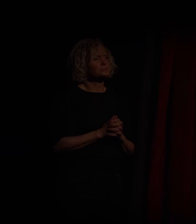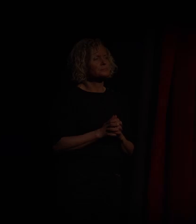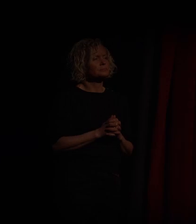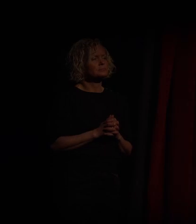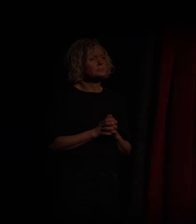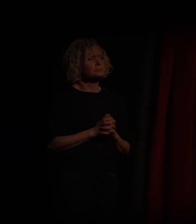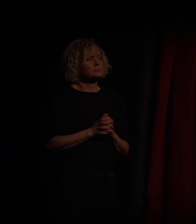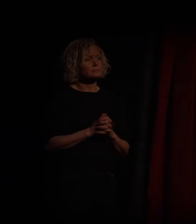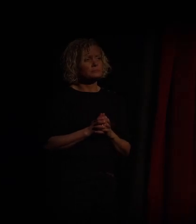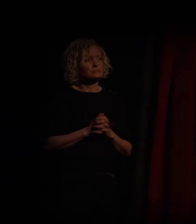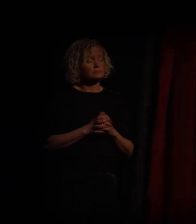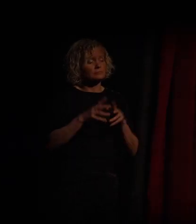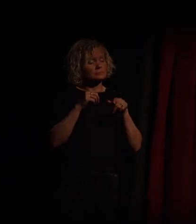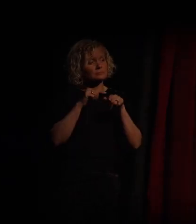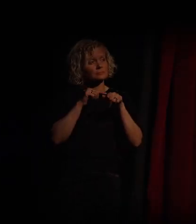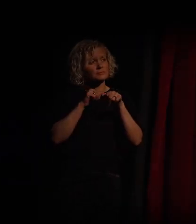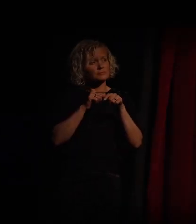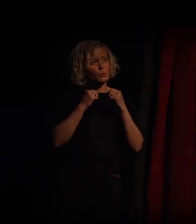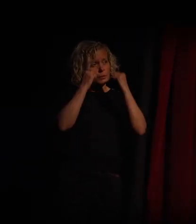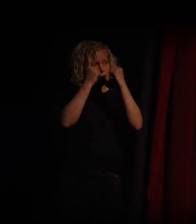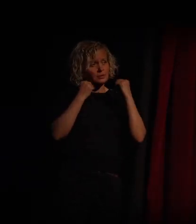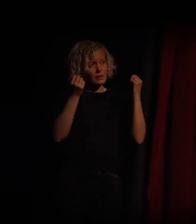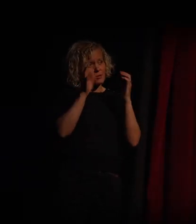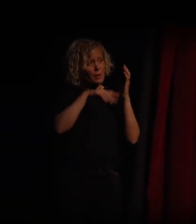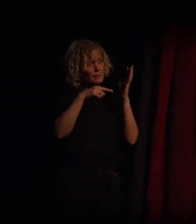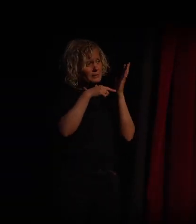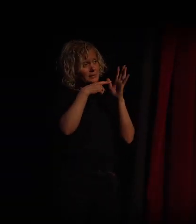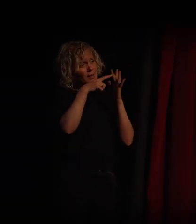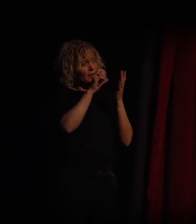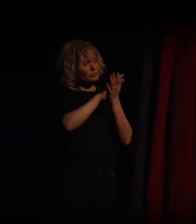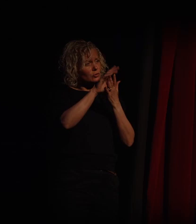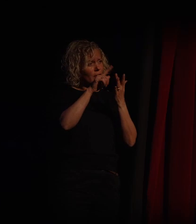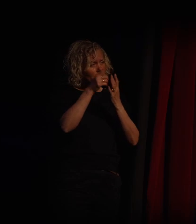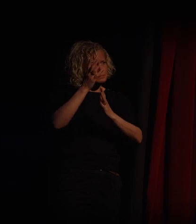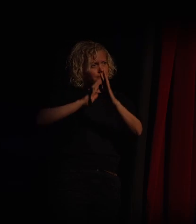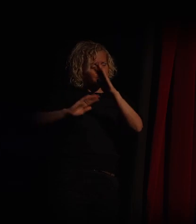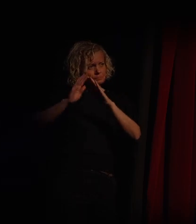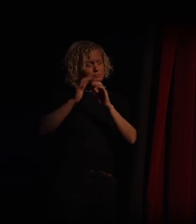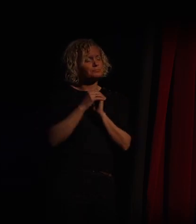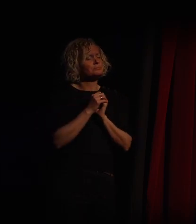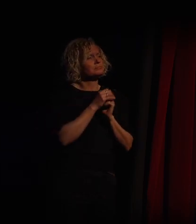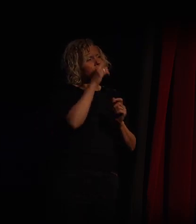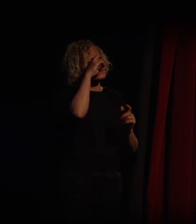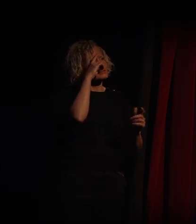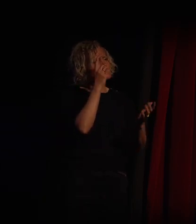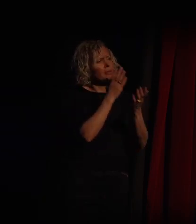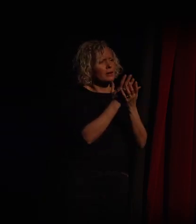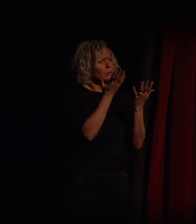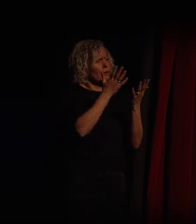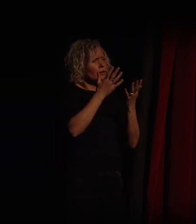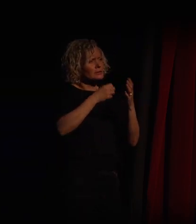The following exercises are from Tai Chi, which is a system of movements and positions believed to have developed in 12th century